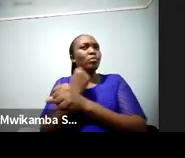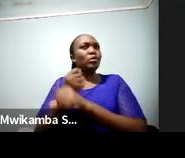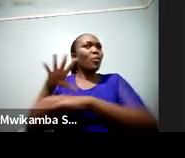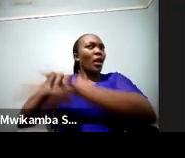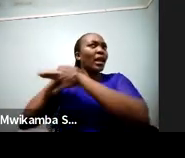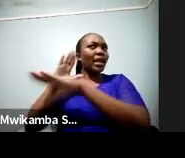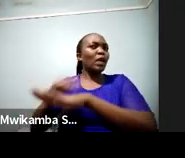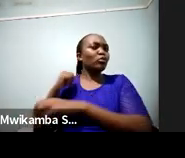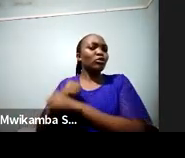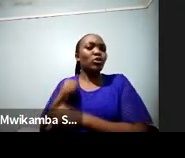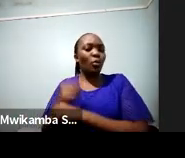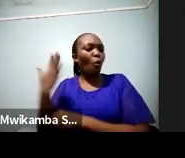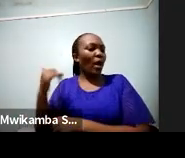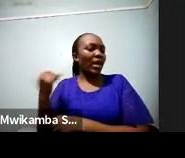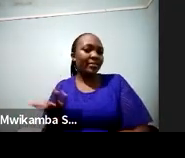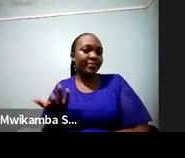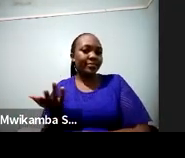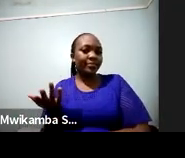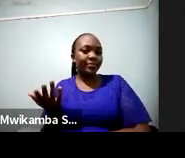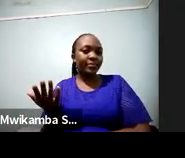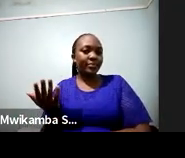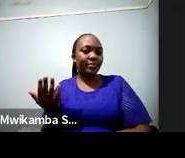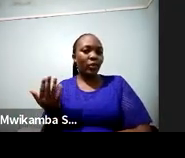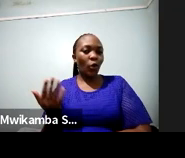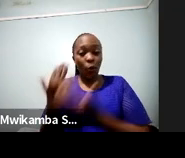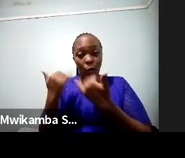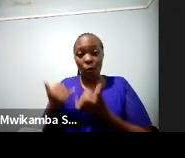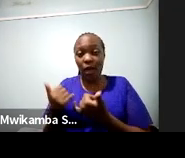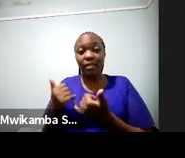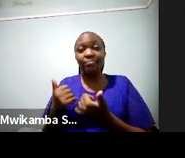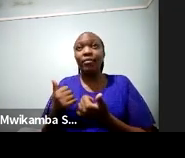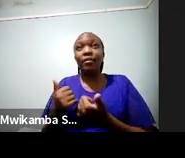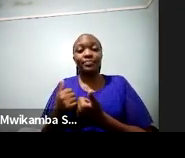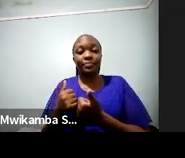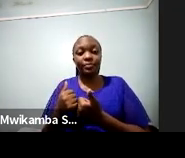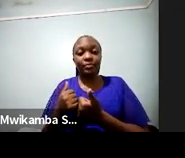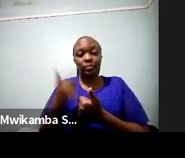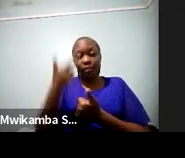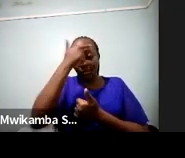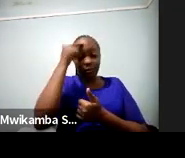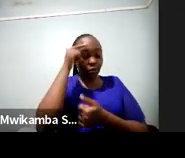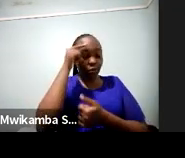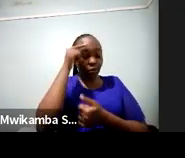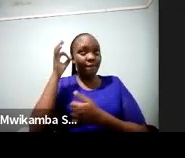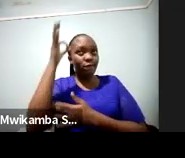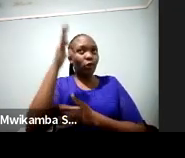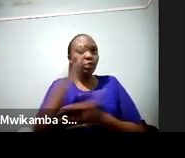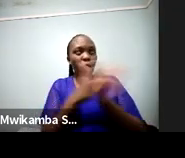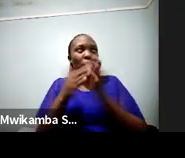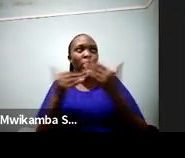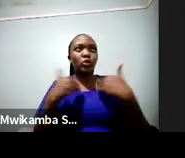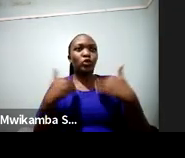so that you can also have your financial independence? It's not good enough to be,